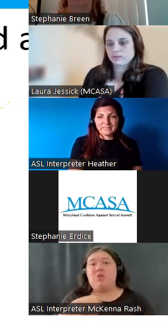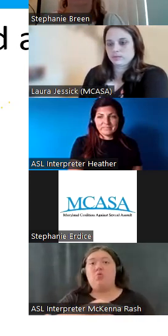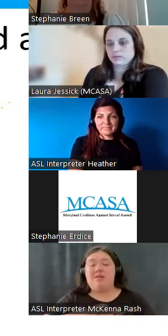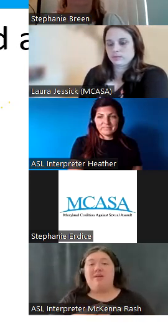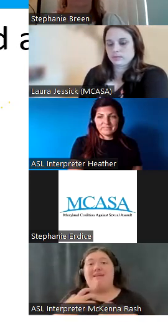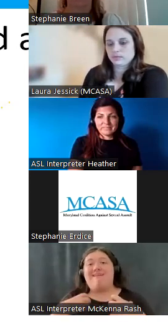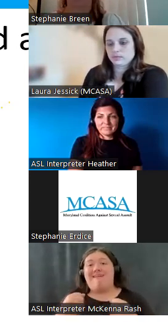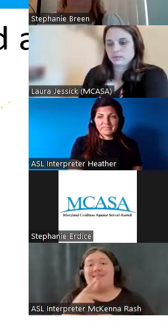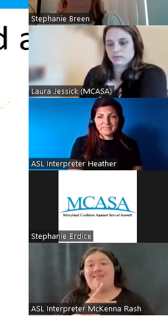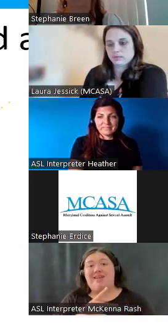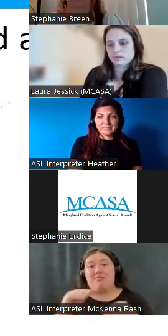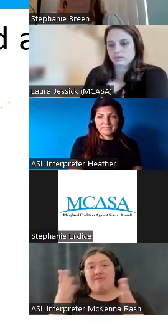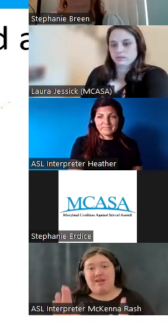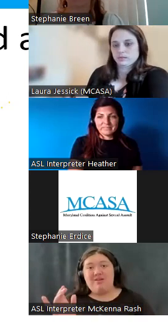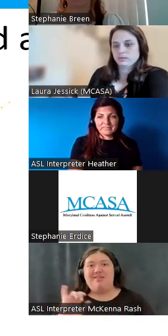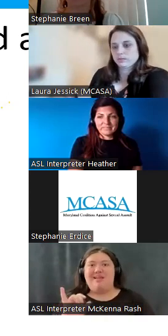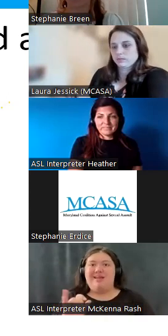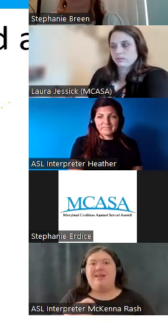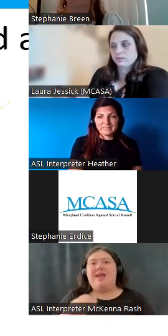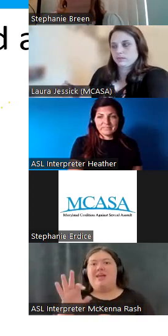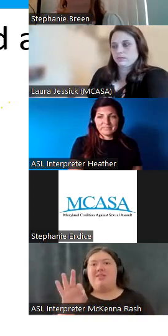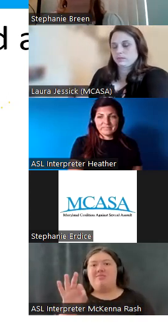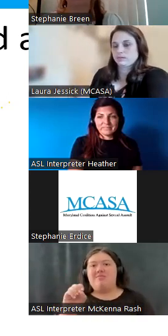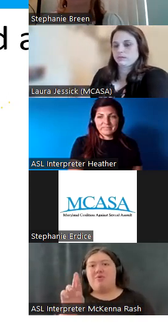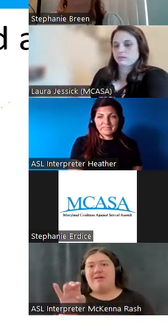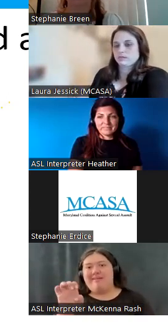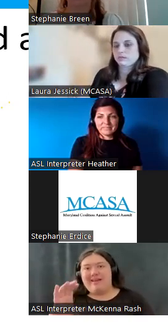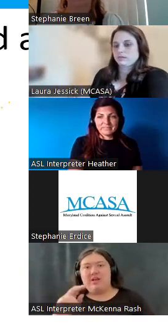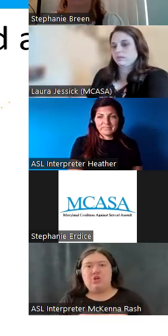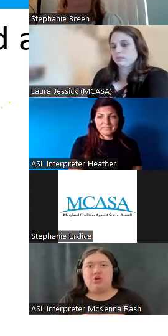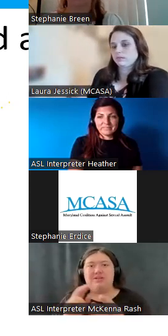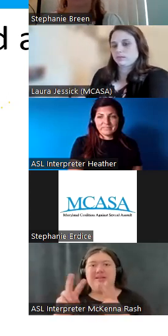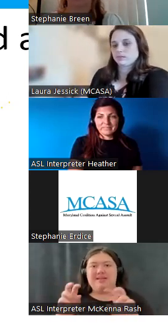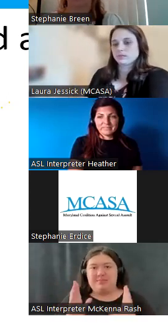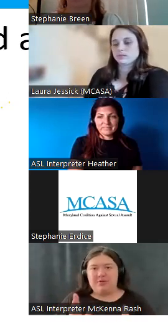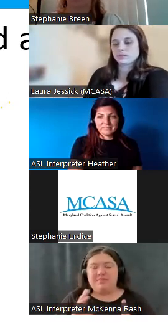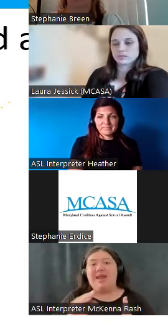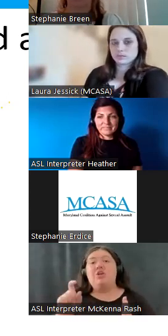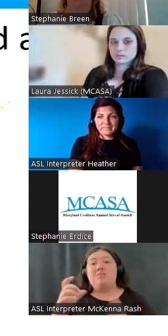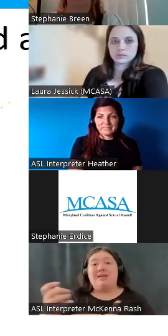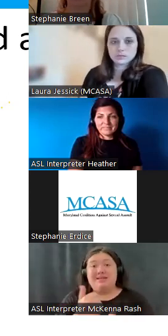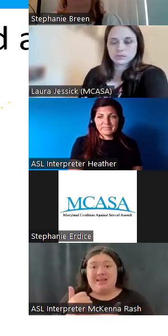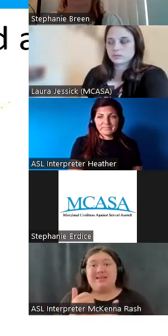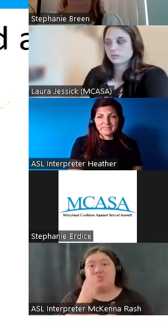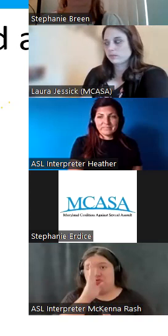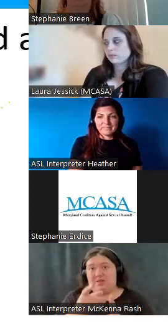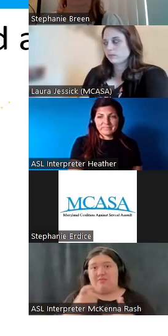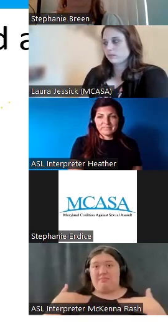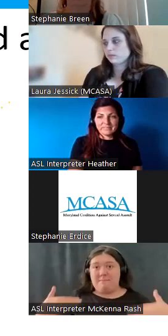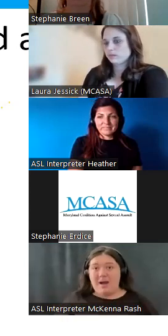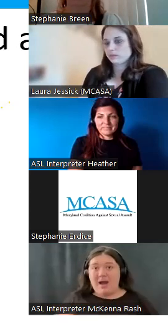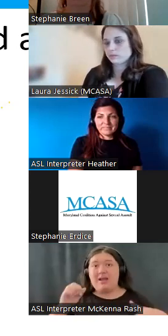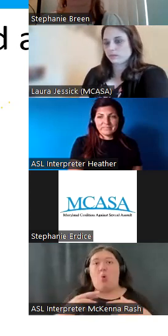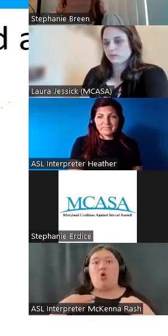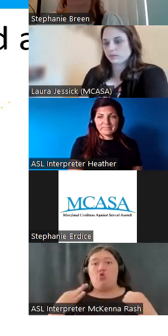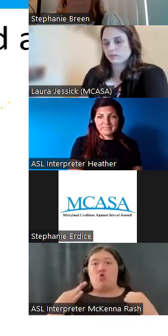such as a forensic nurse examiner. And the evidence must be collected directly from the body or clothing of the person,